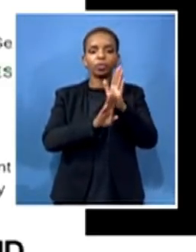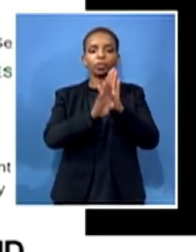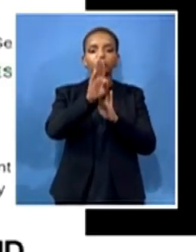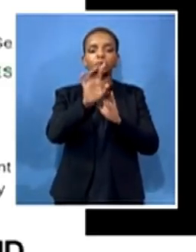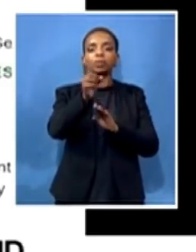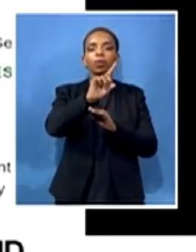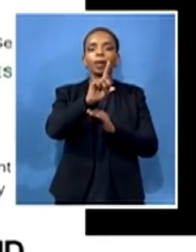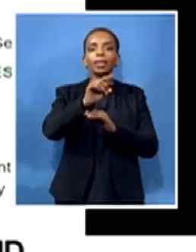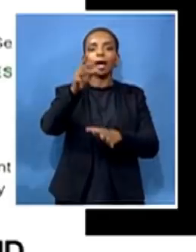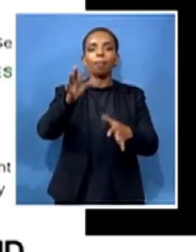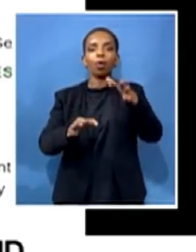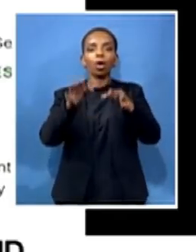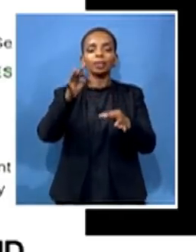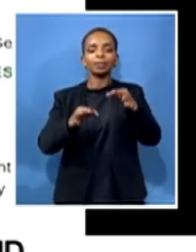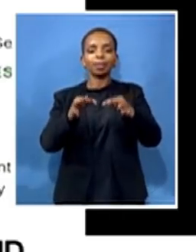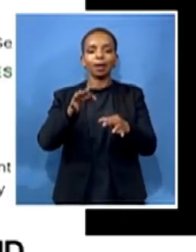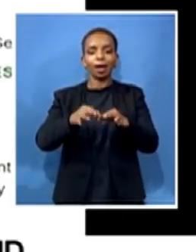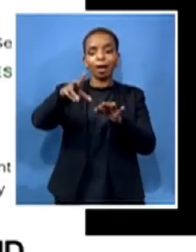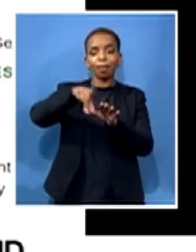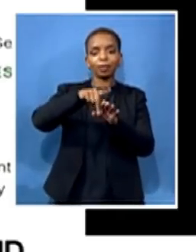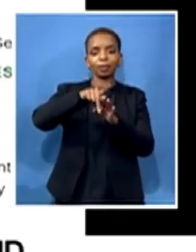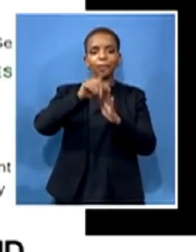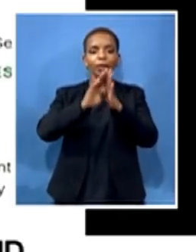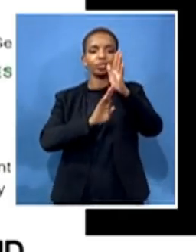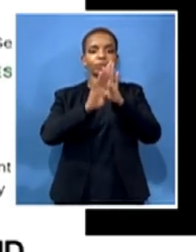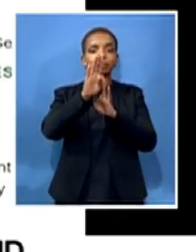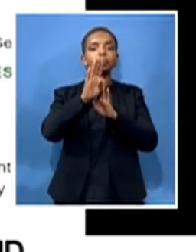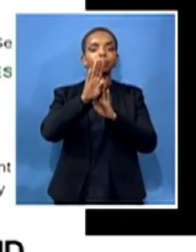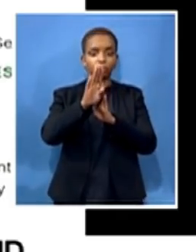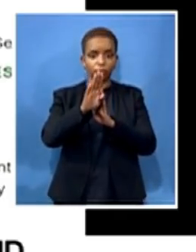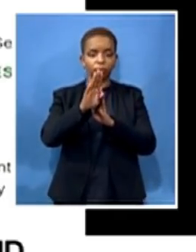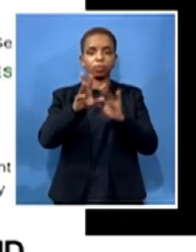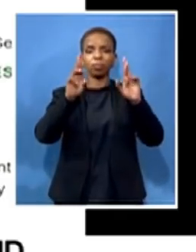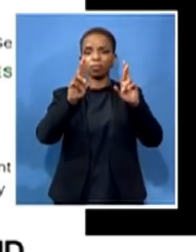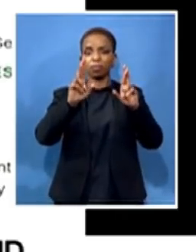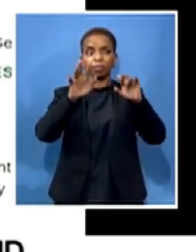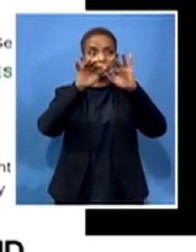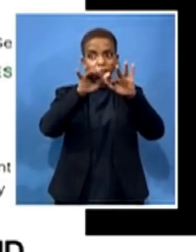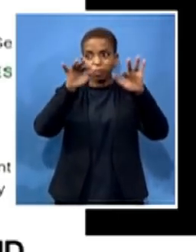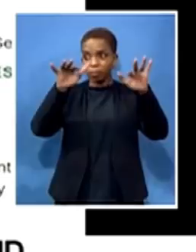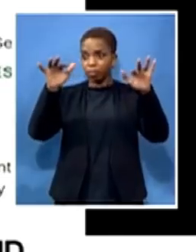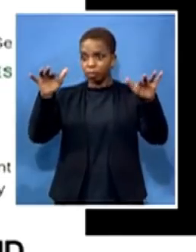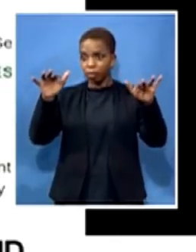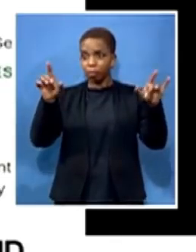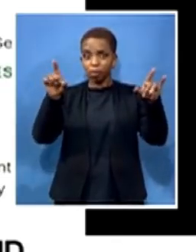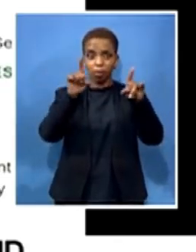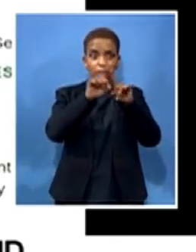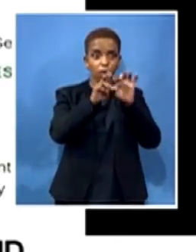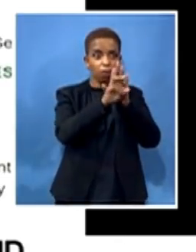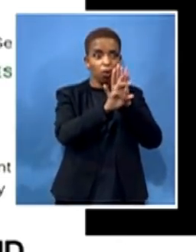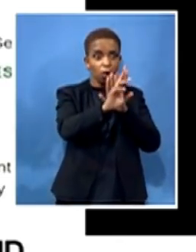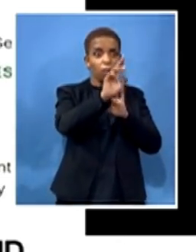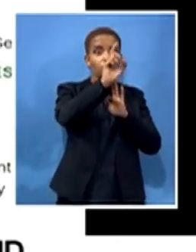hope that the public representatives also will be concentrating and looking at